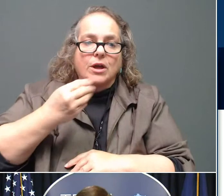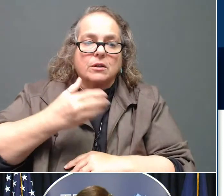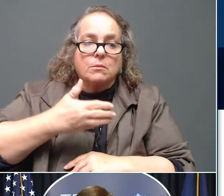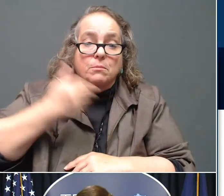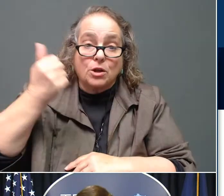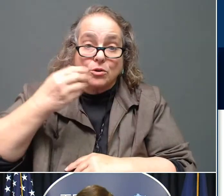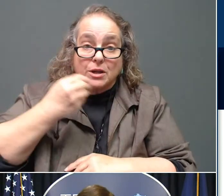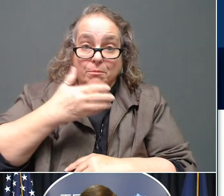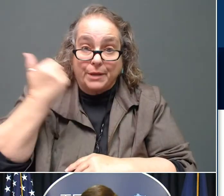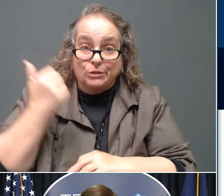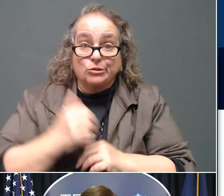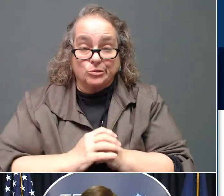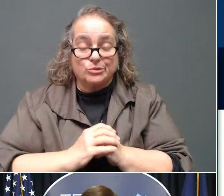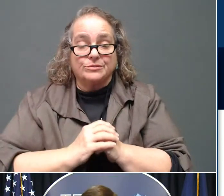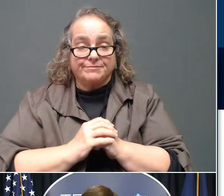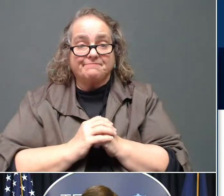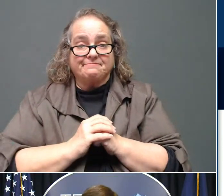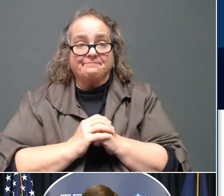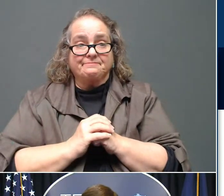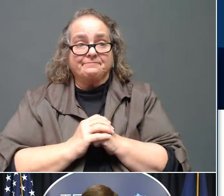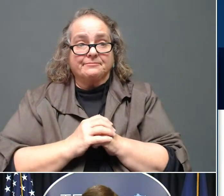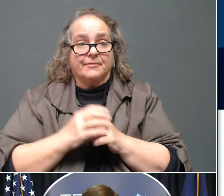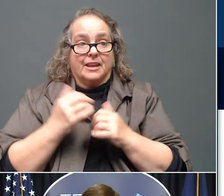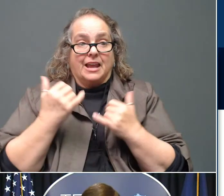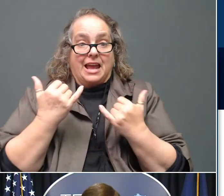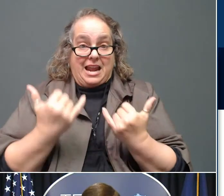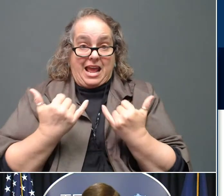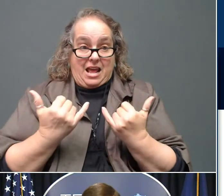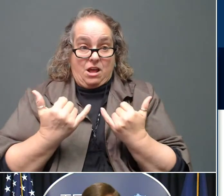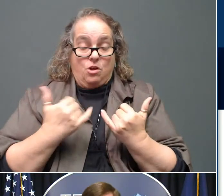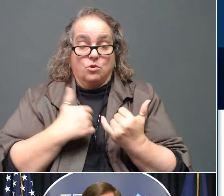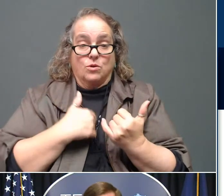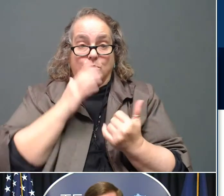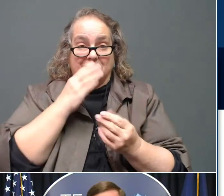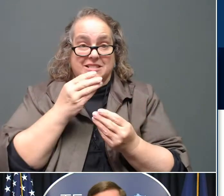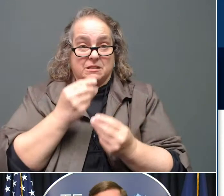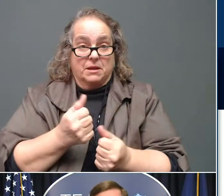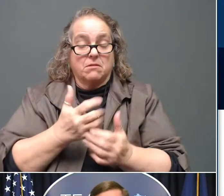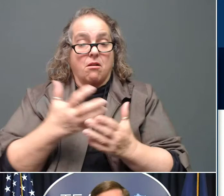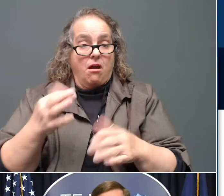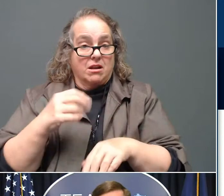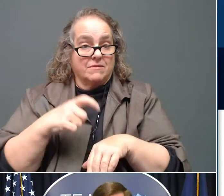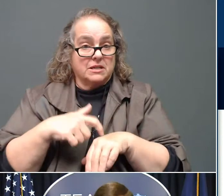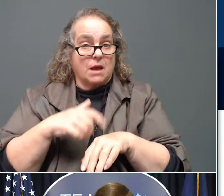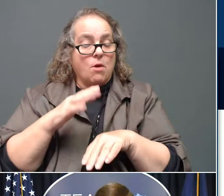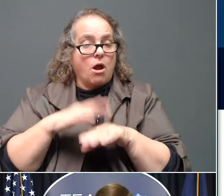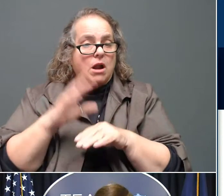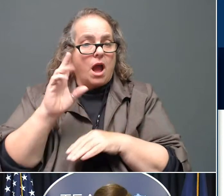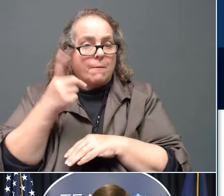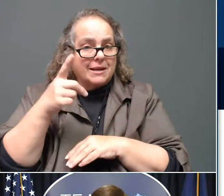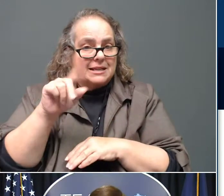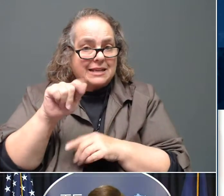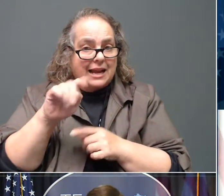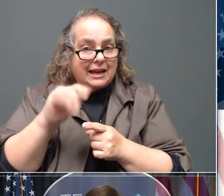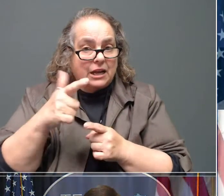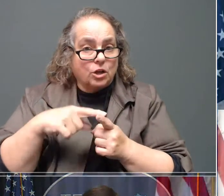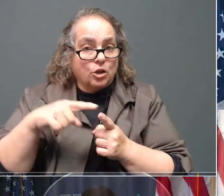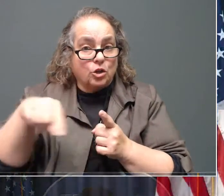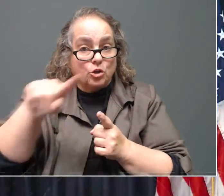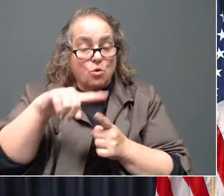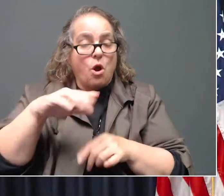All right, now we're going to spend a considerable amount of time on updating you on